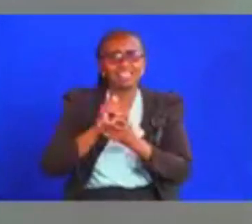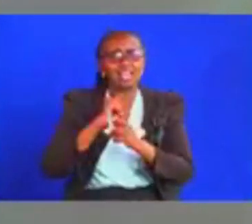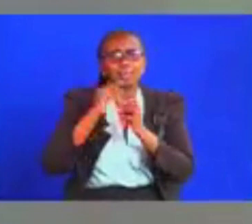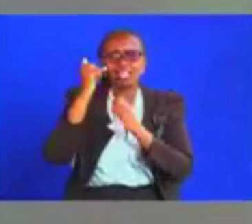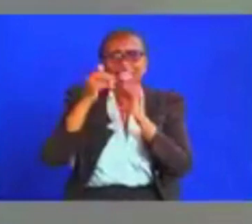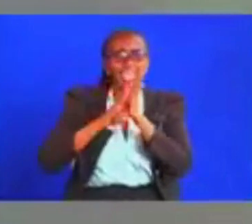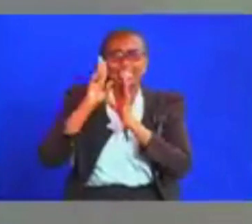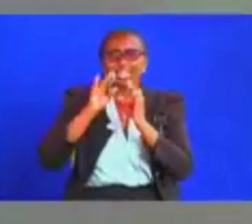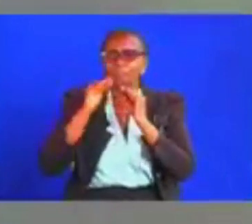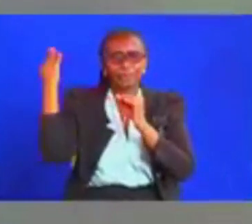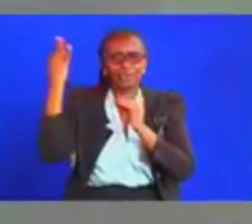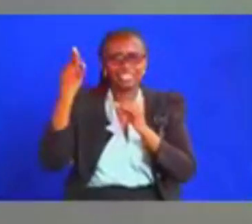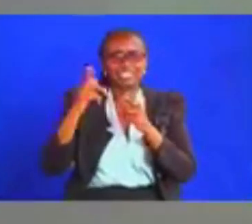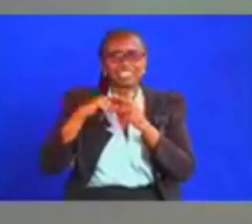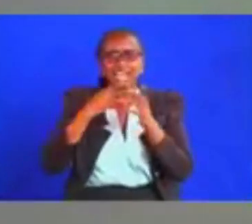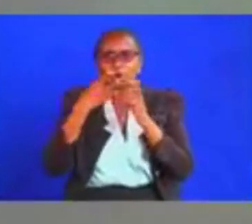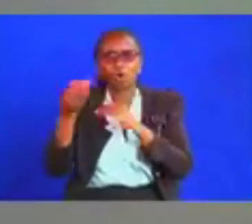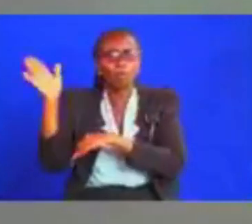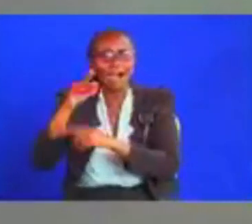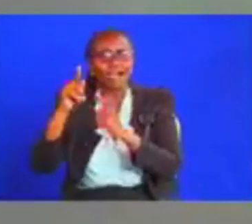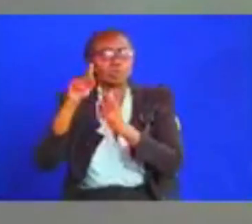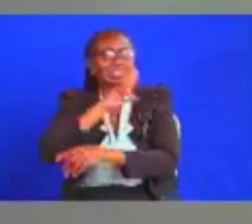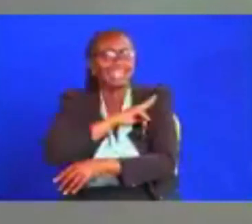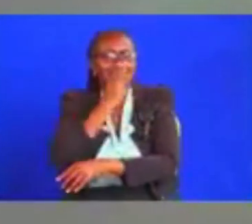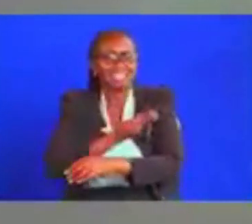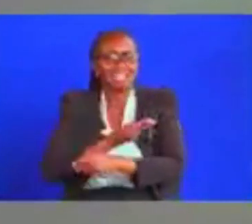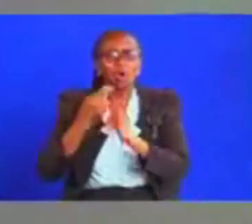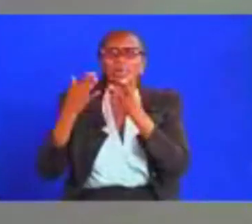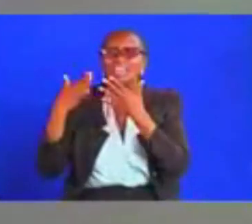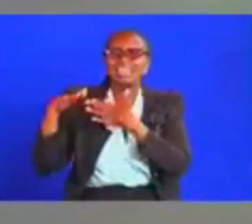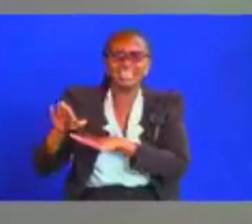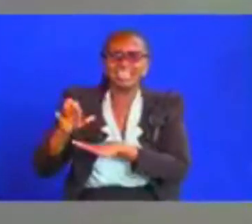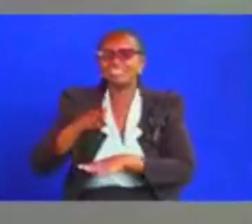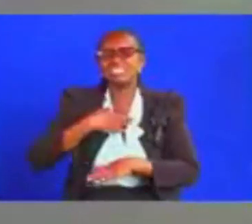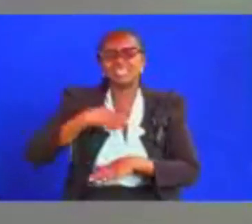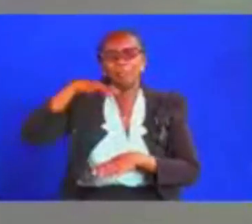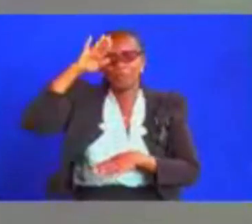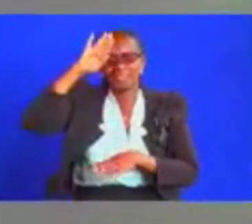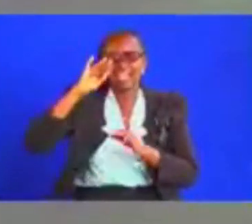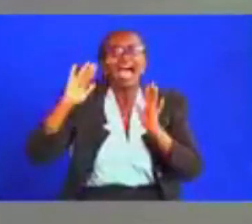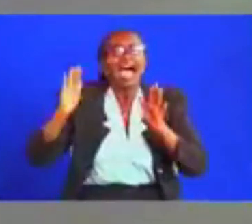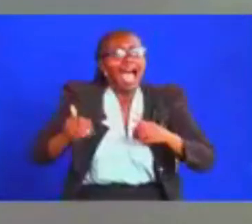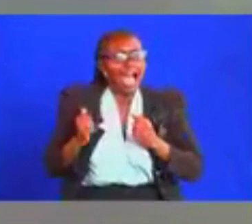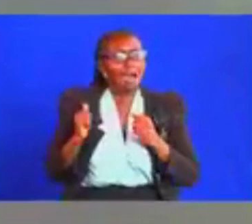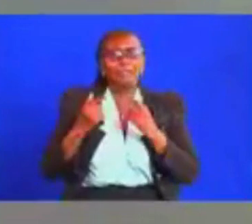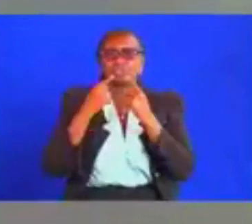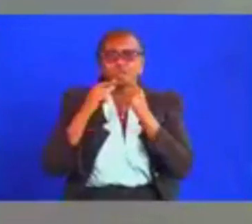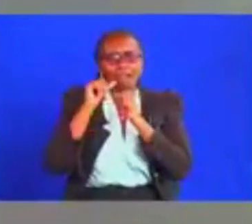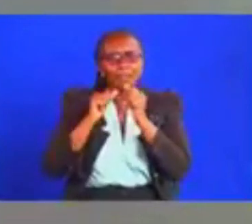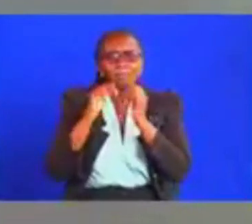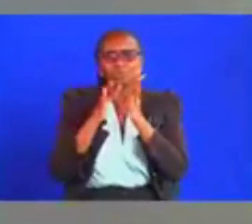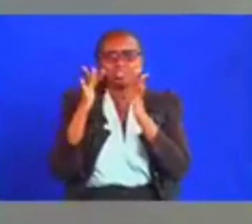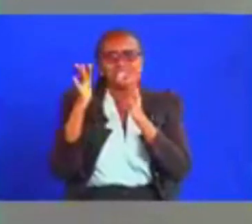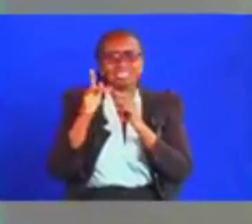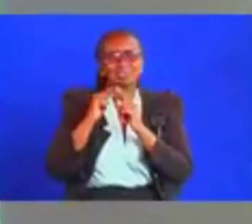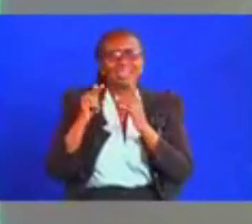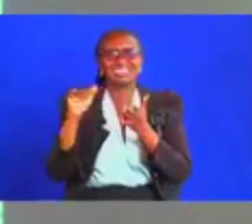like this and go back to Nigeria, you will leave disappointed. You will be happy that I spoke about Jesus, but that